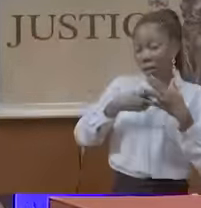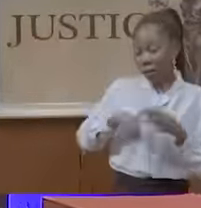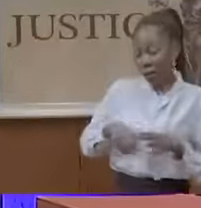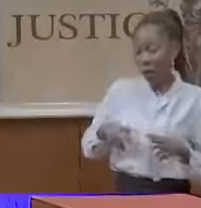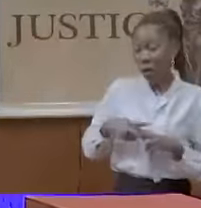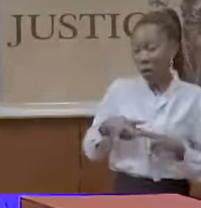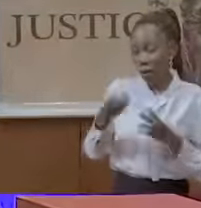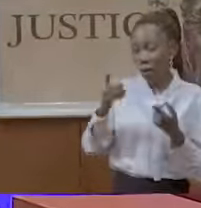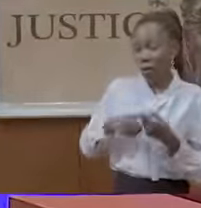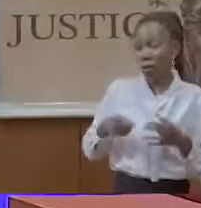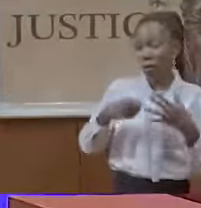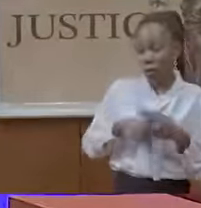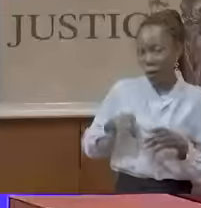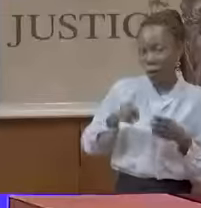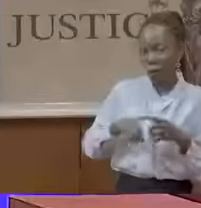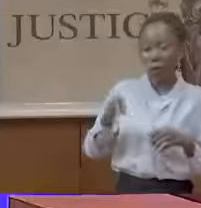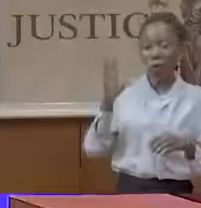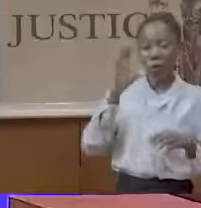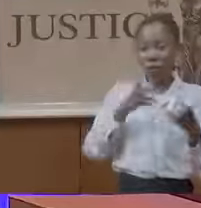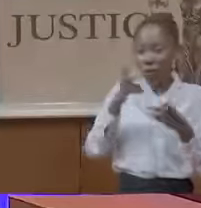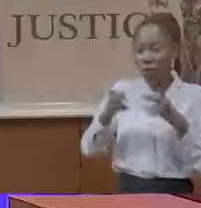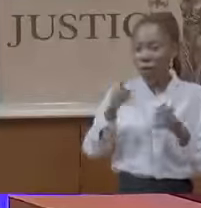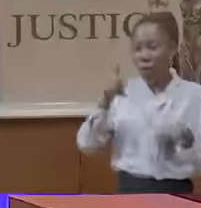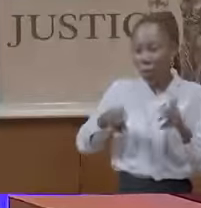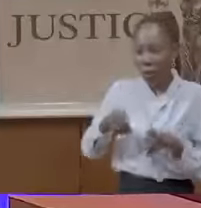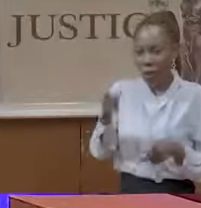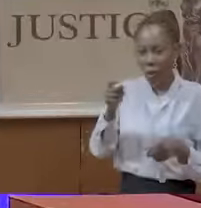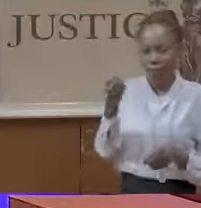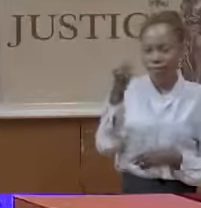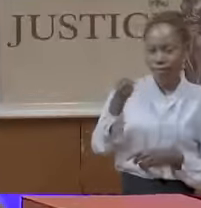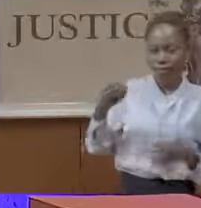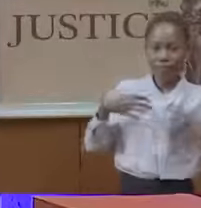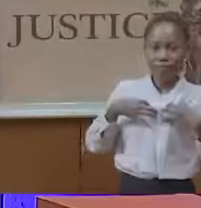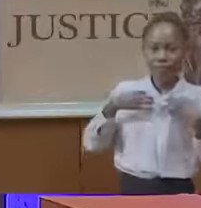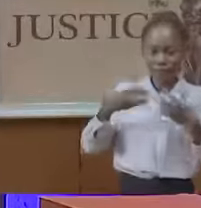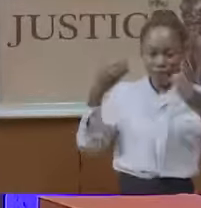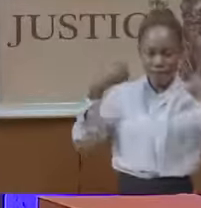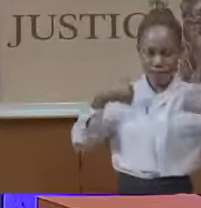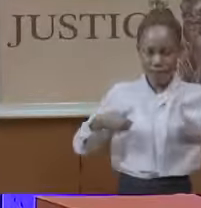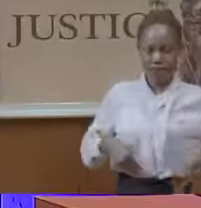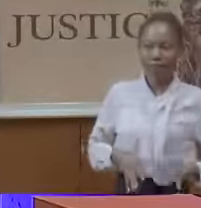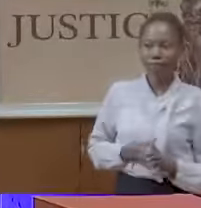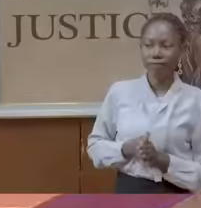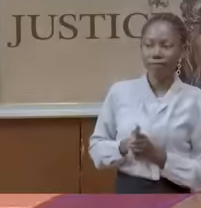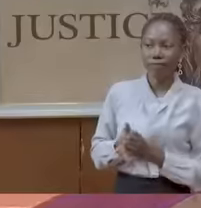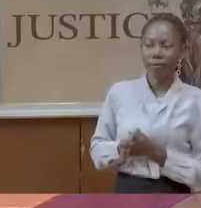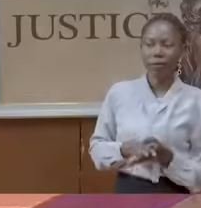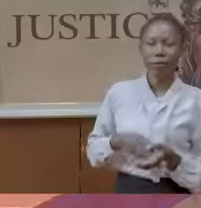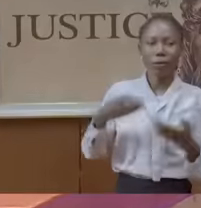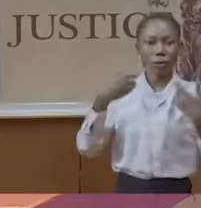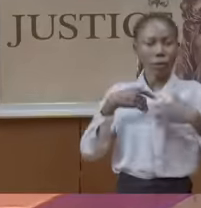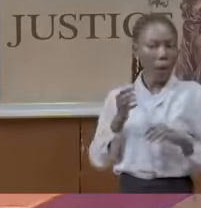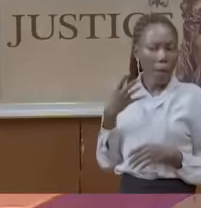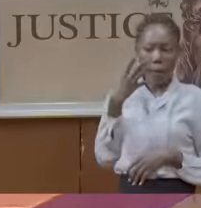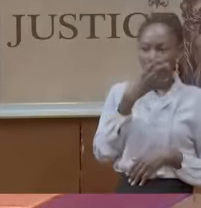this nonsense. And before you knew it, she went. On that Saturday, she dressed up. The children knew everything. I didn't even know they know. He